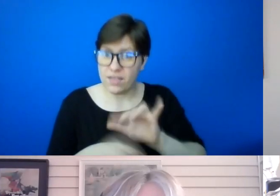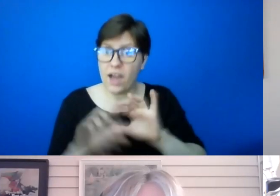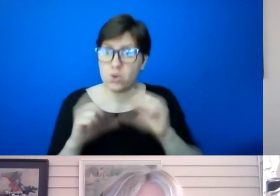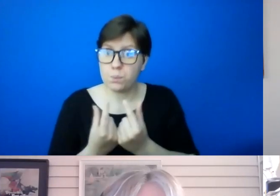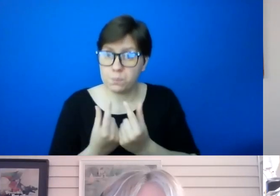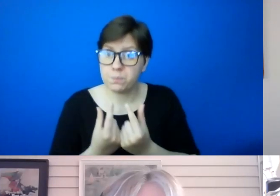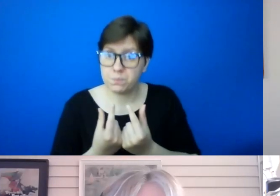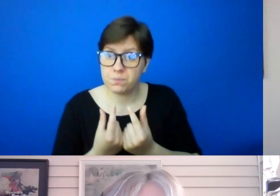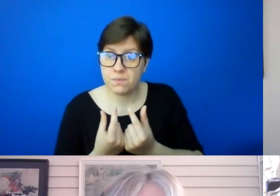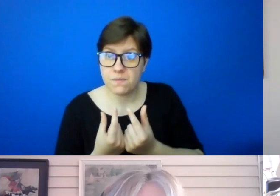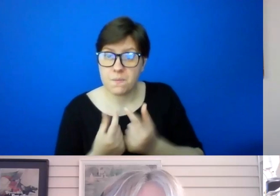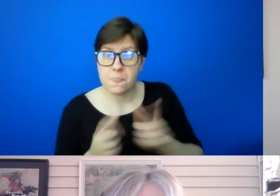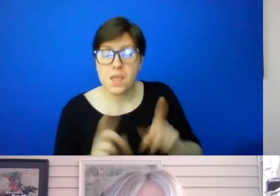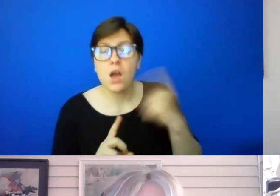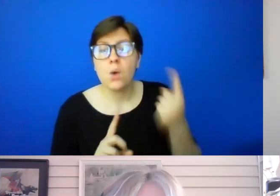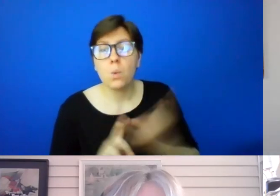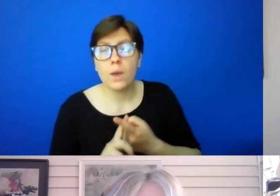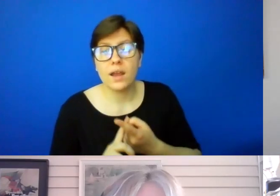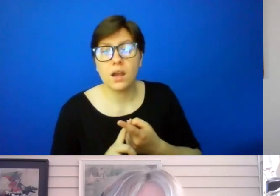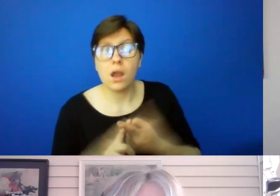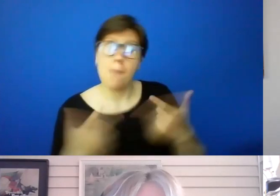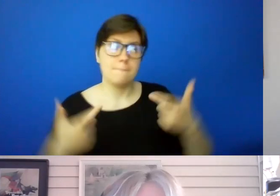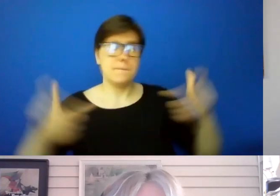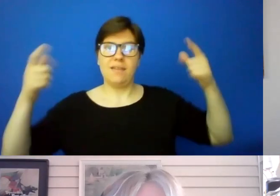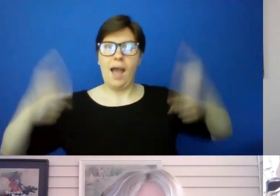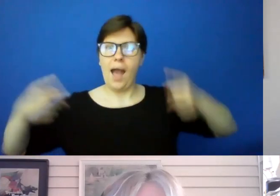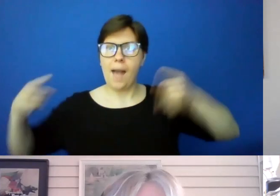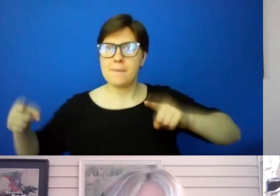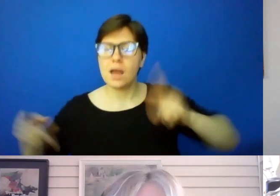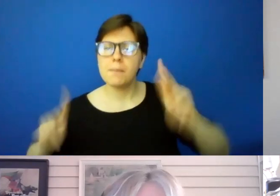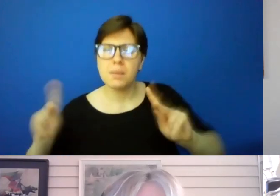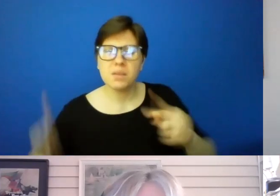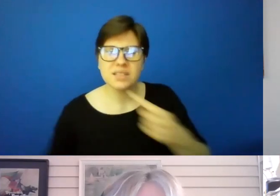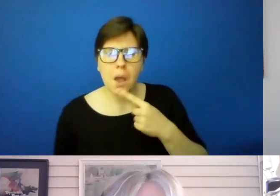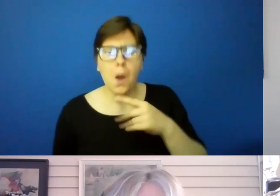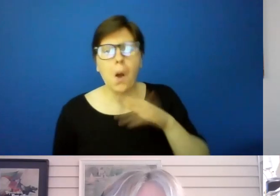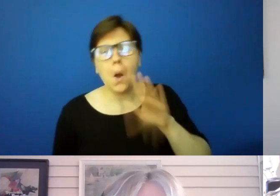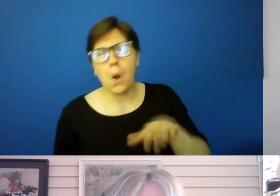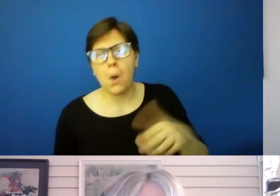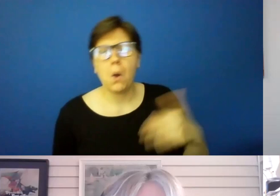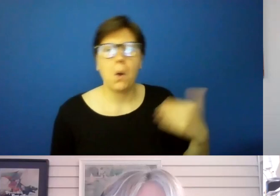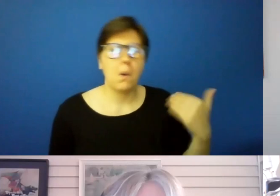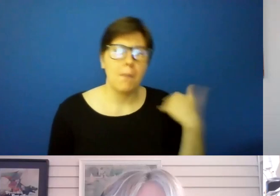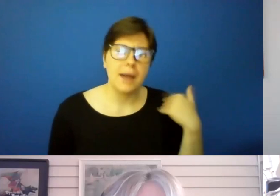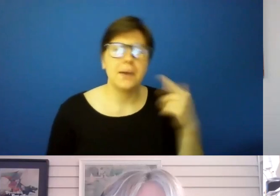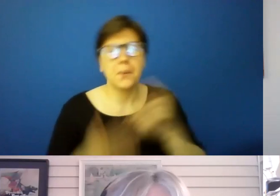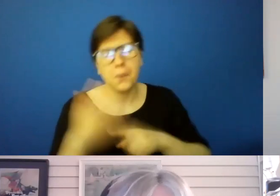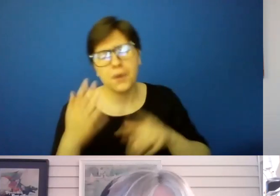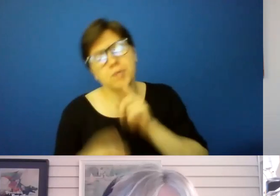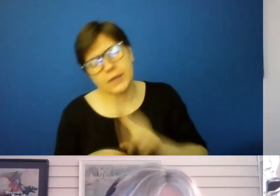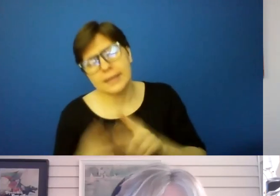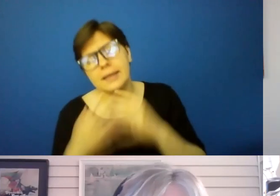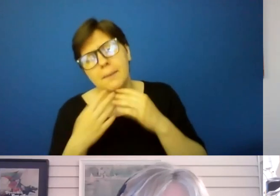You know, when big things happen, people will say, oh, we get reminded of what really matters. And what